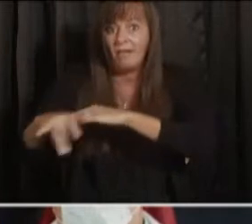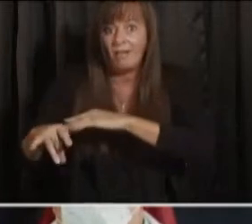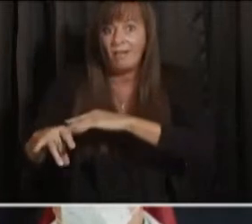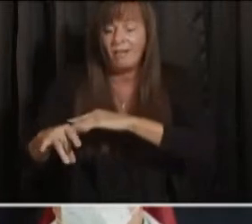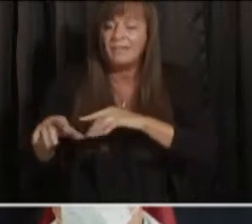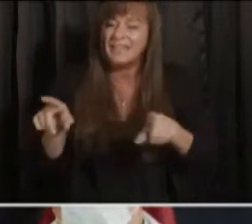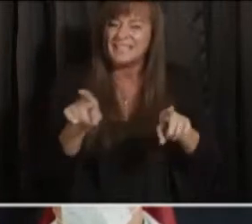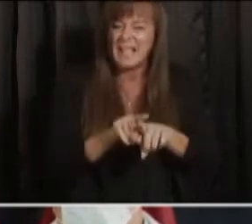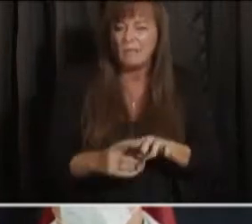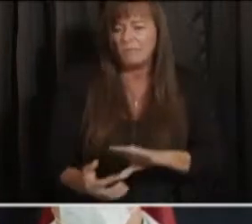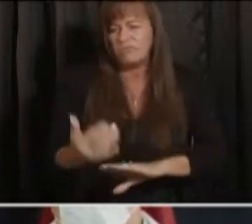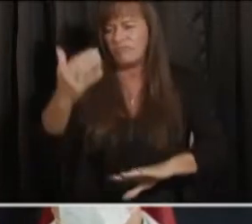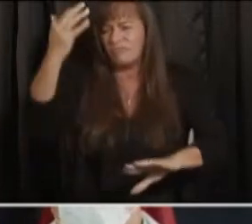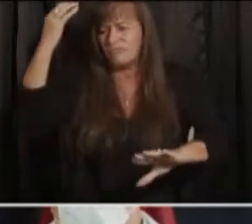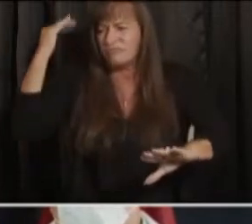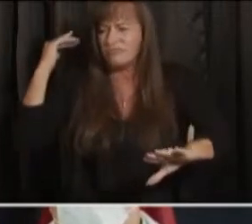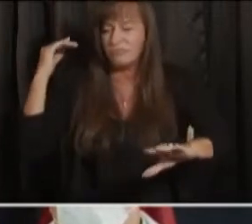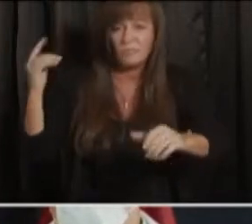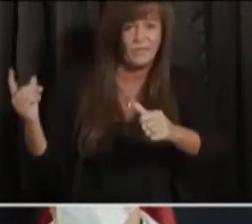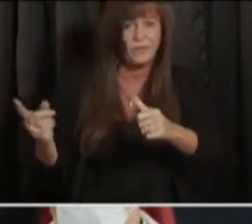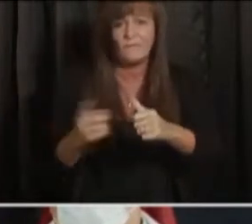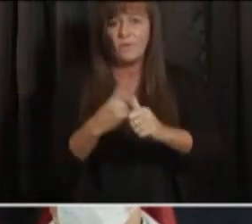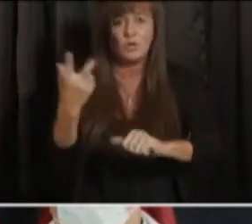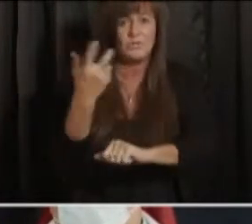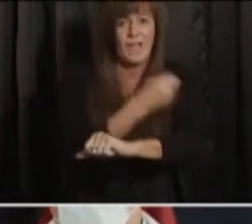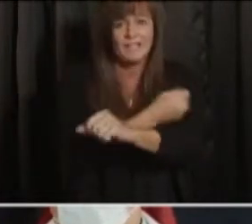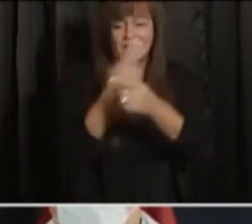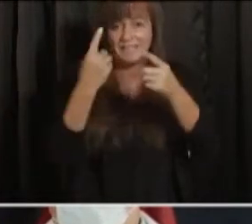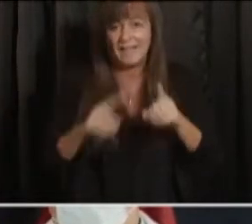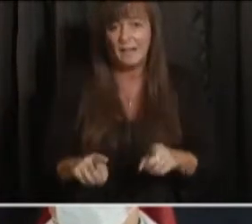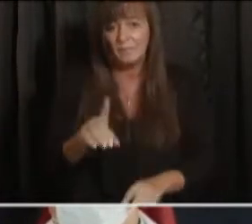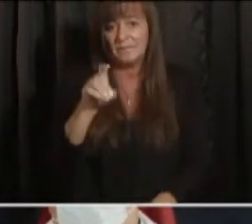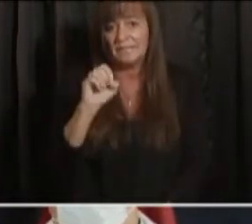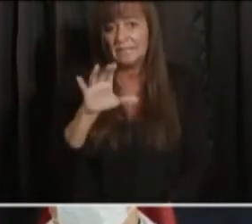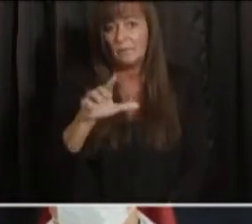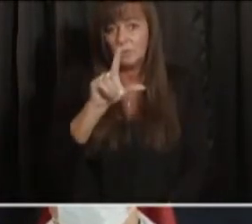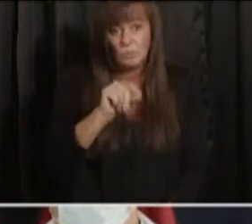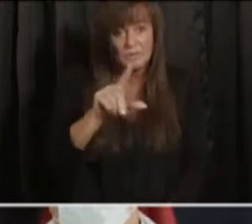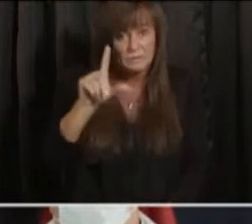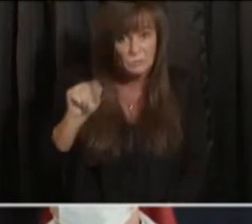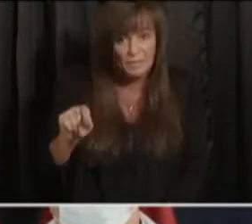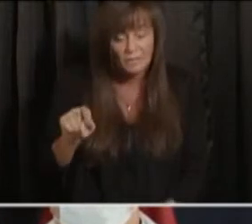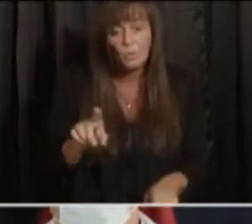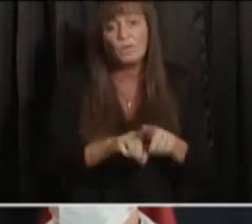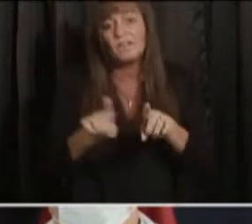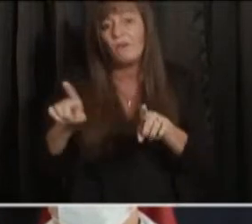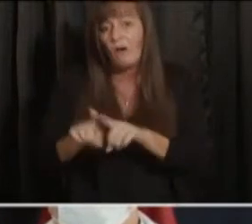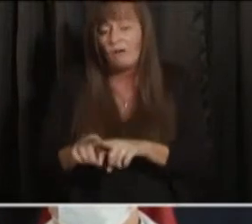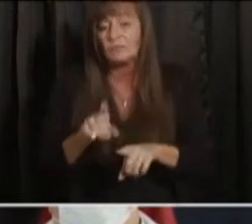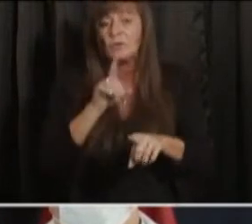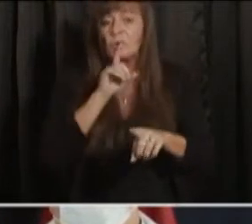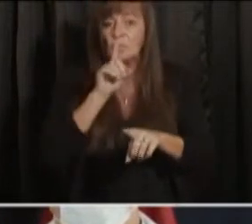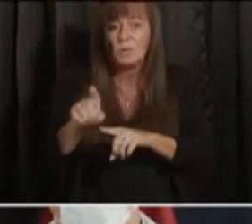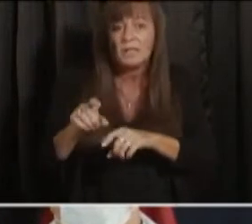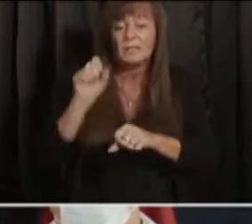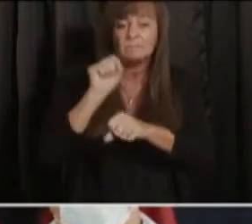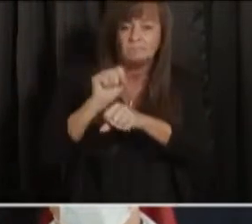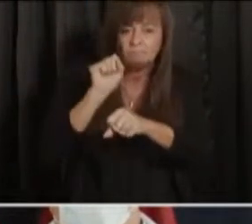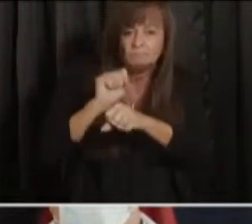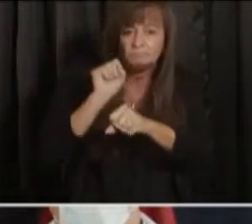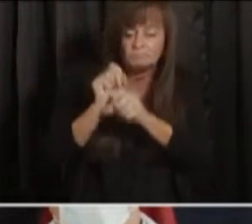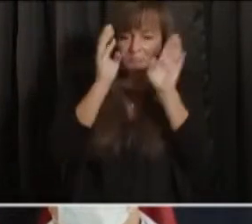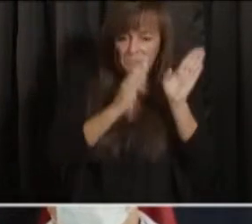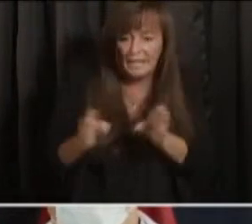many months before the first doses of the vaccine arrived in December of 2020, we've also invested the last several months in